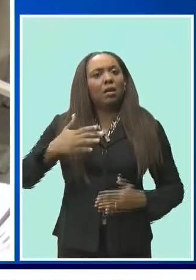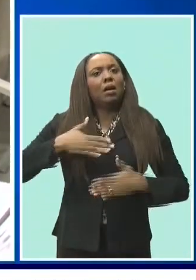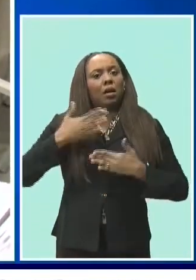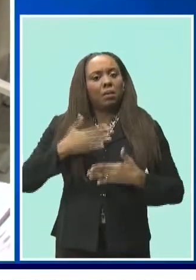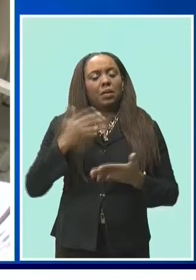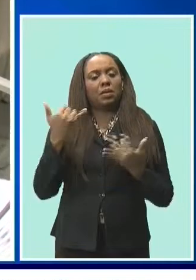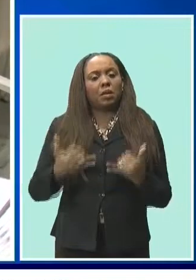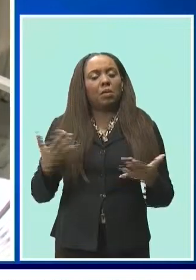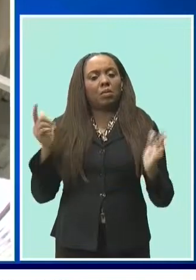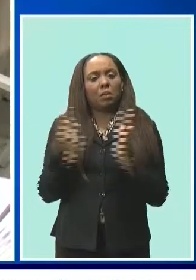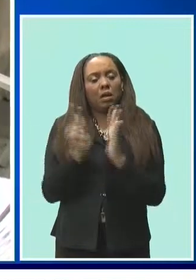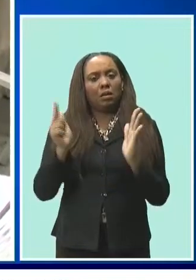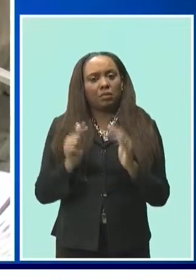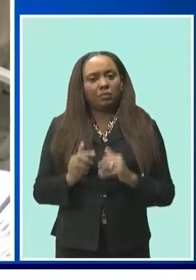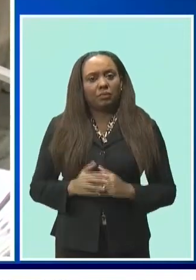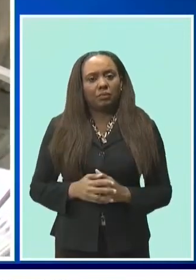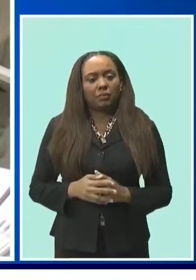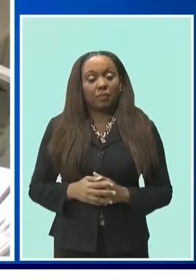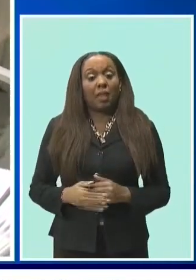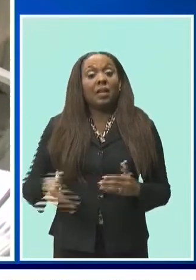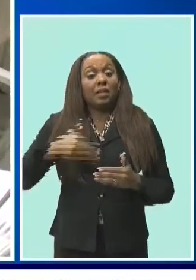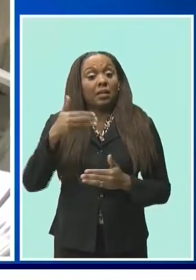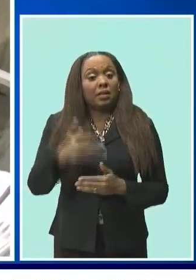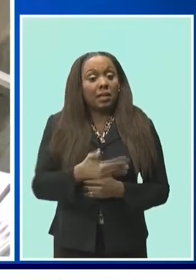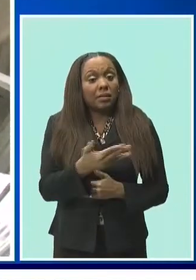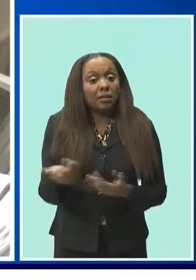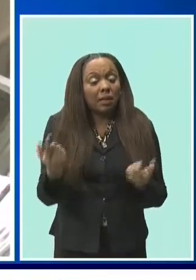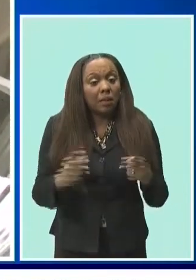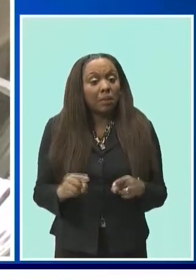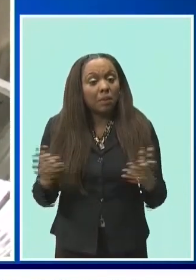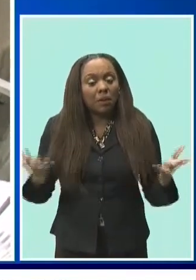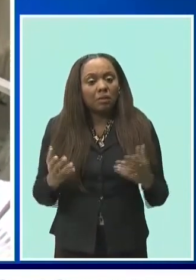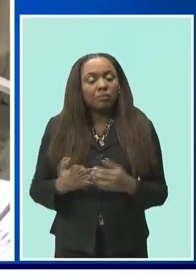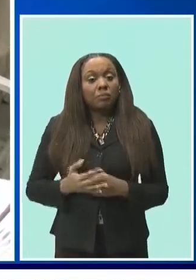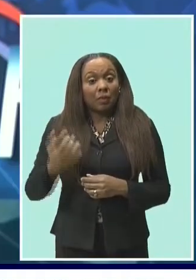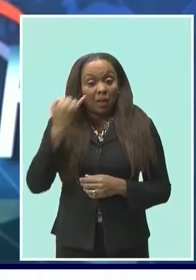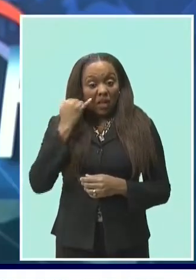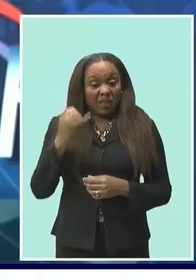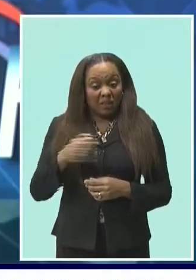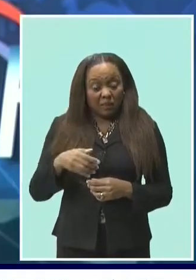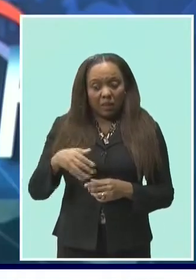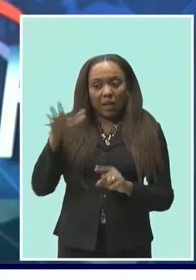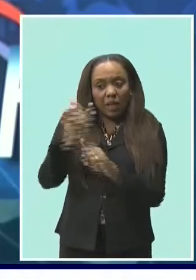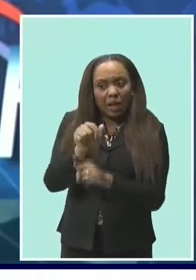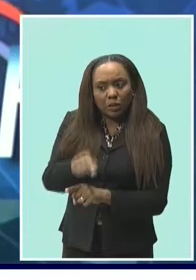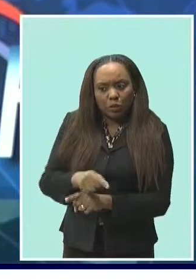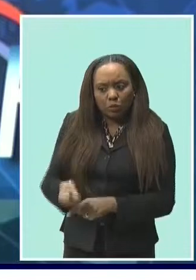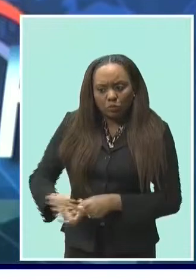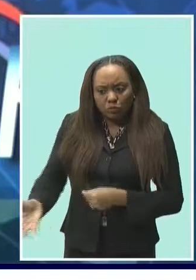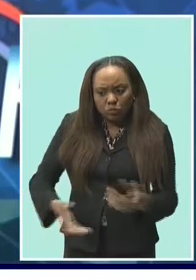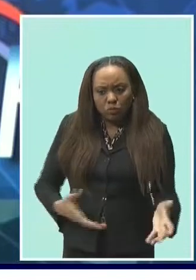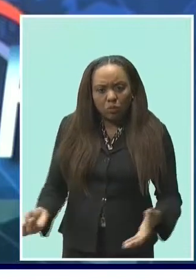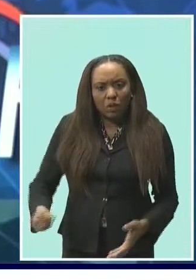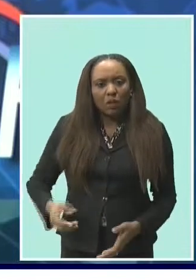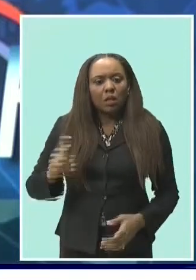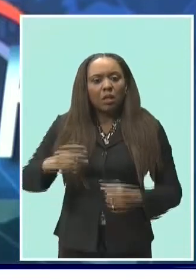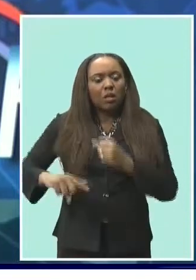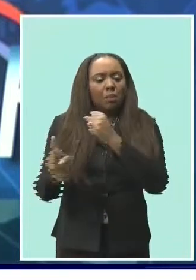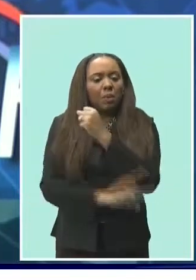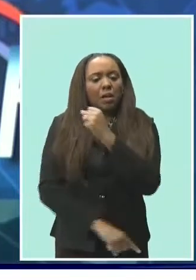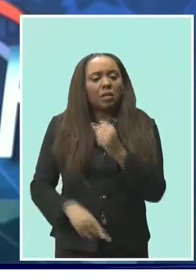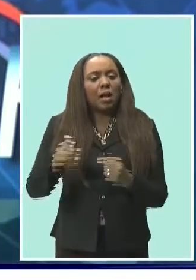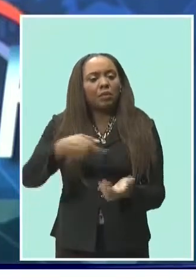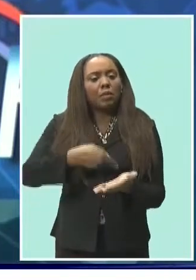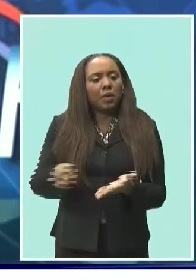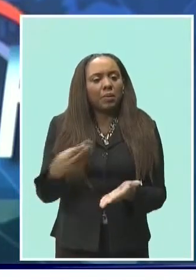thing they should do then, they catch you, till you're fine. Listen to this. The operator who rented the jet